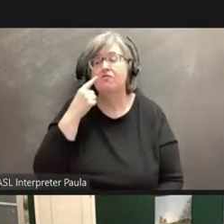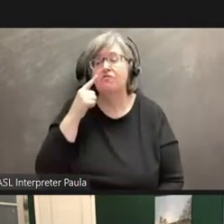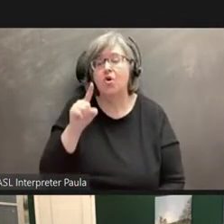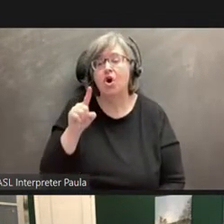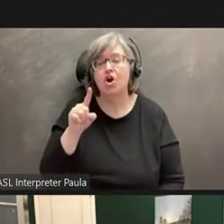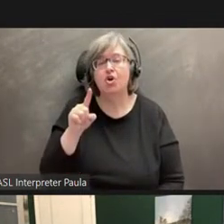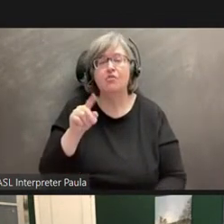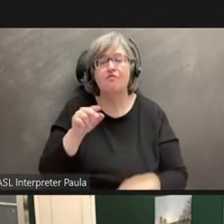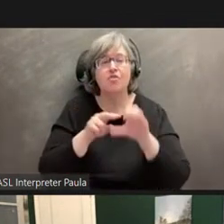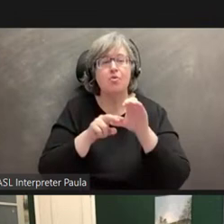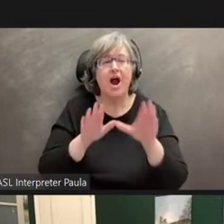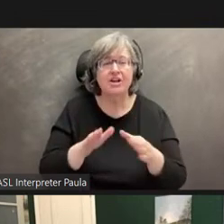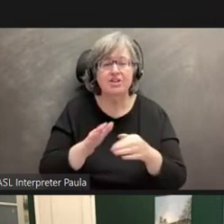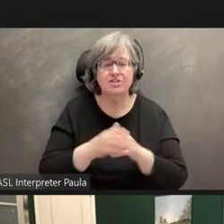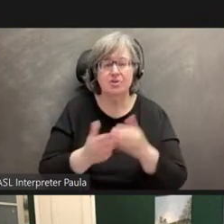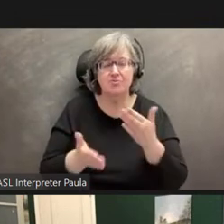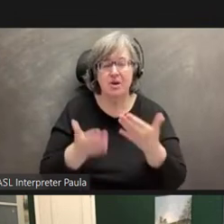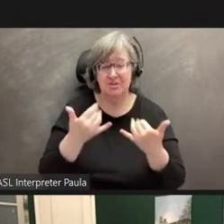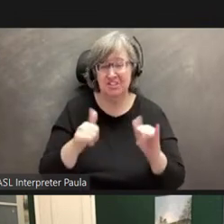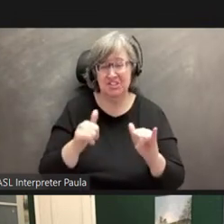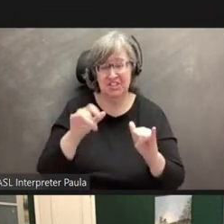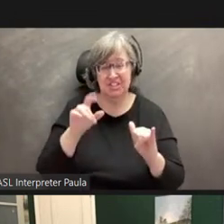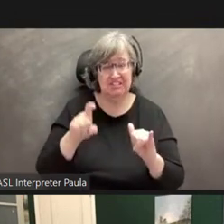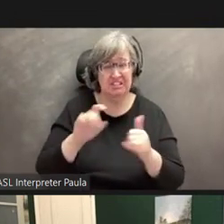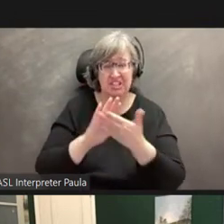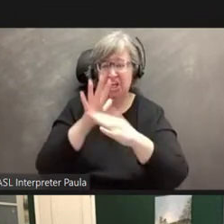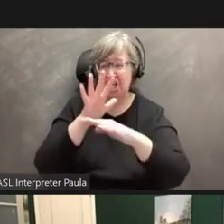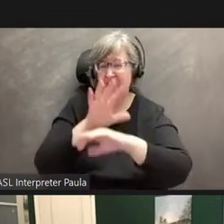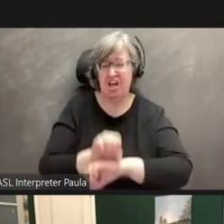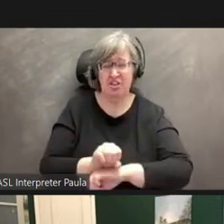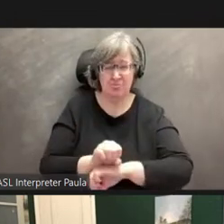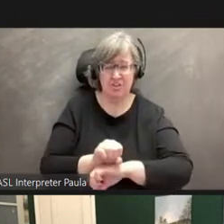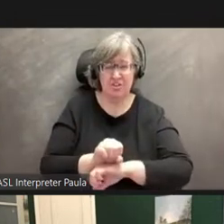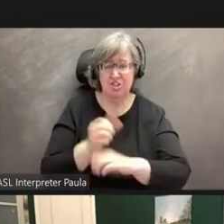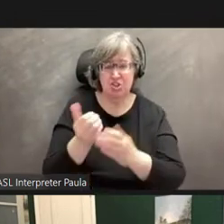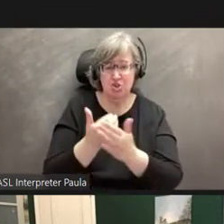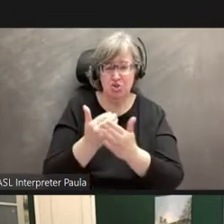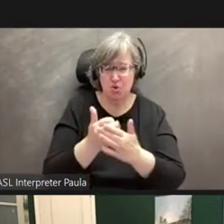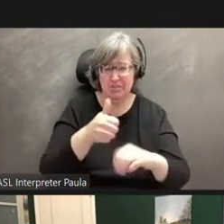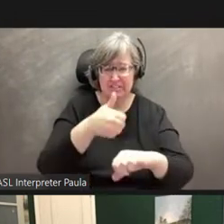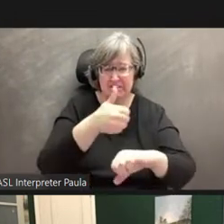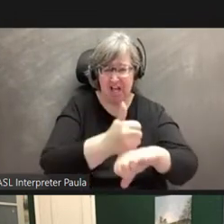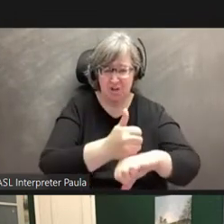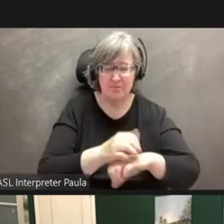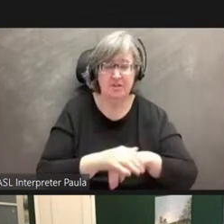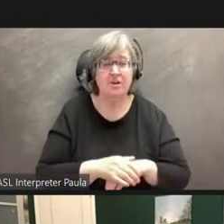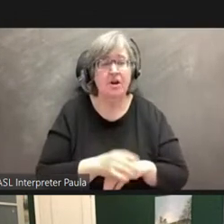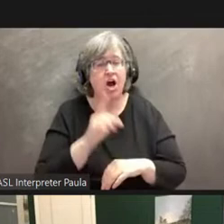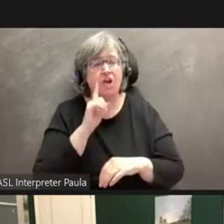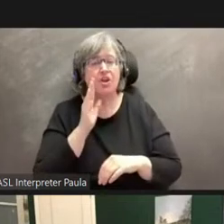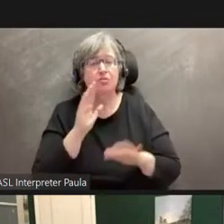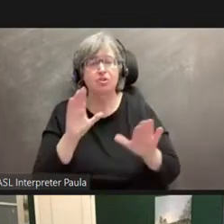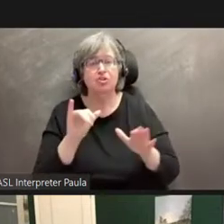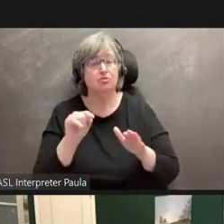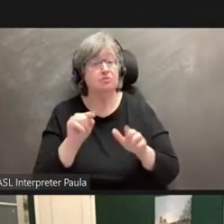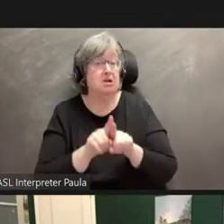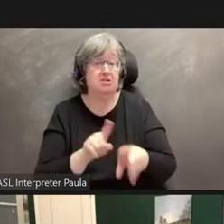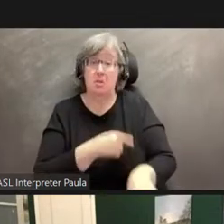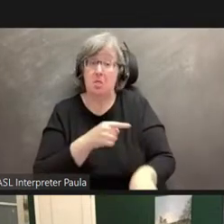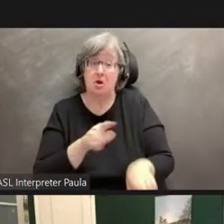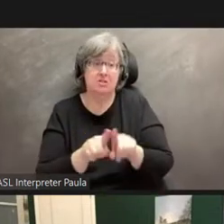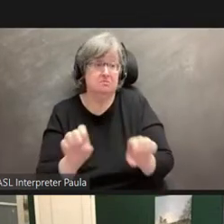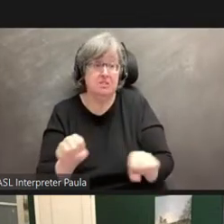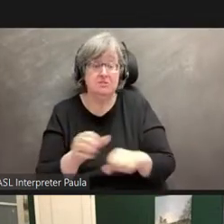For riders who might still need to get acclimated to the setup. Yeah, I think we'll do it as long as we need to until